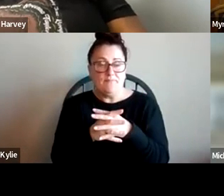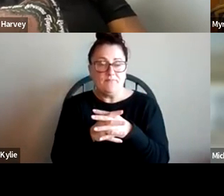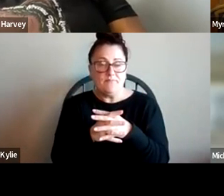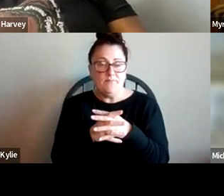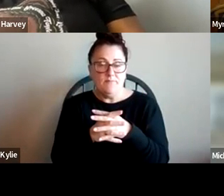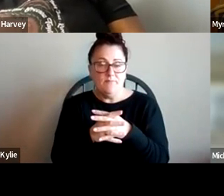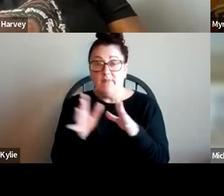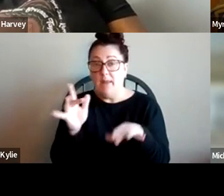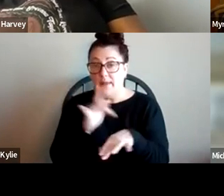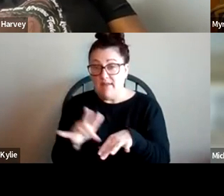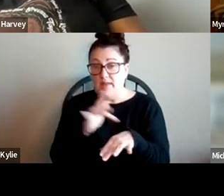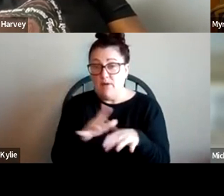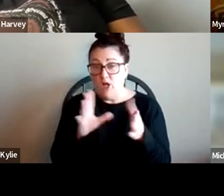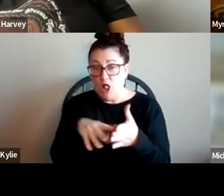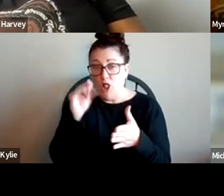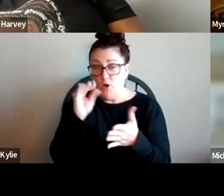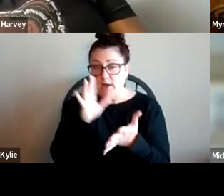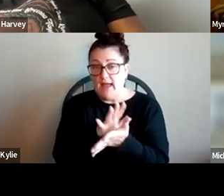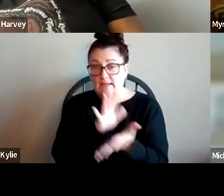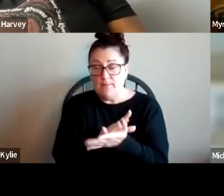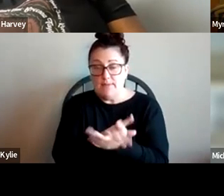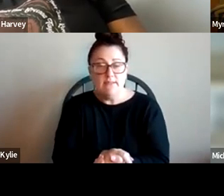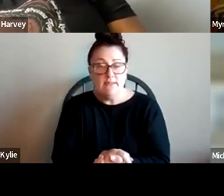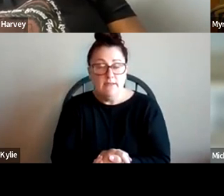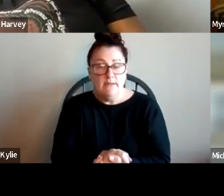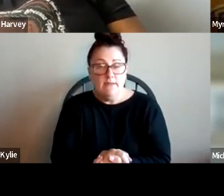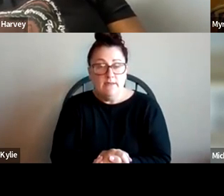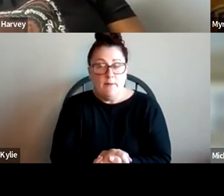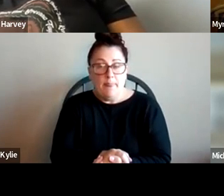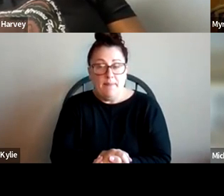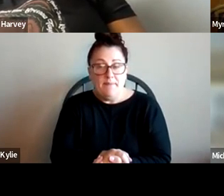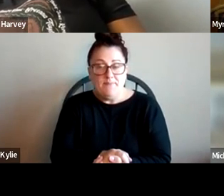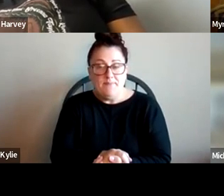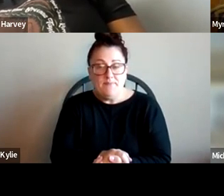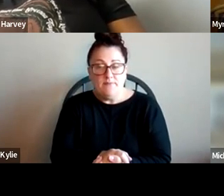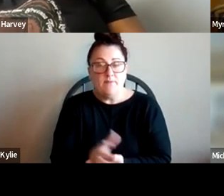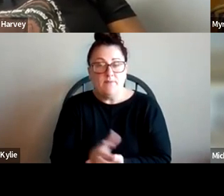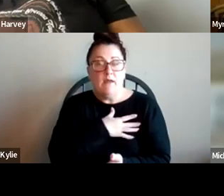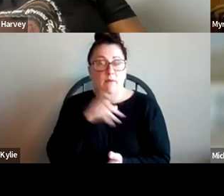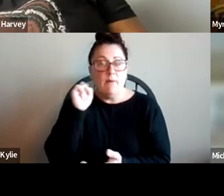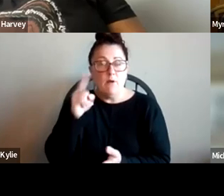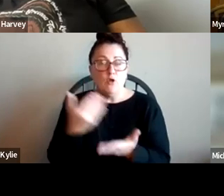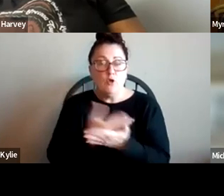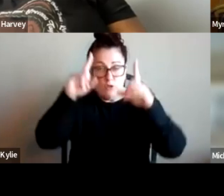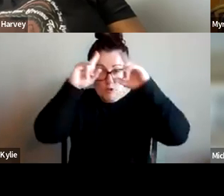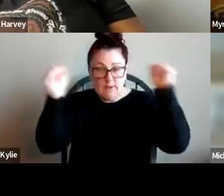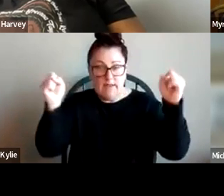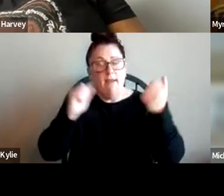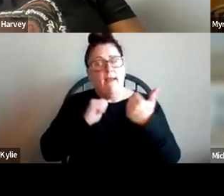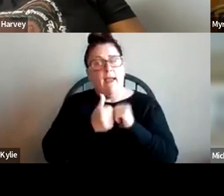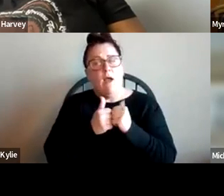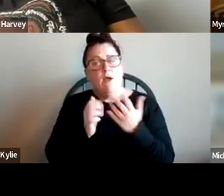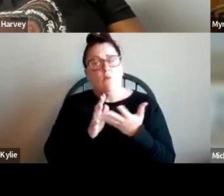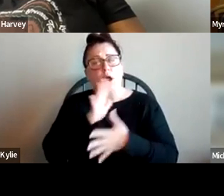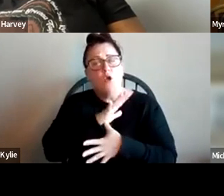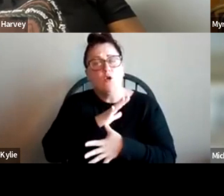be available to learn the academic side. My question for the new superintendent, how will you prioritize